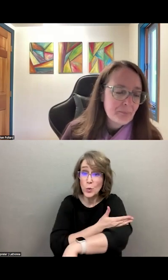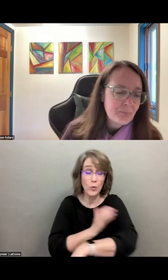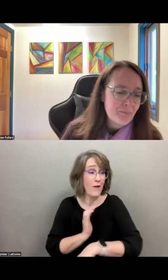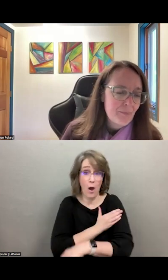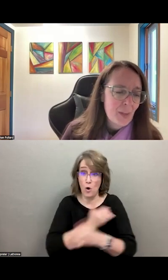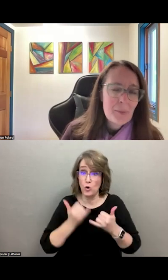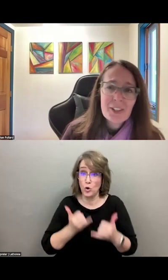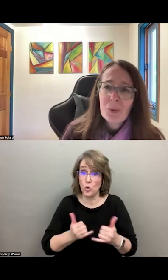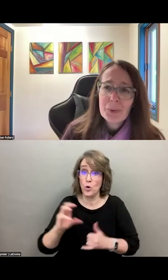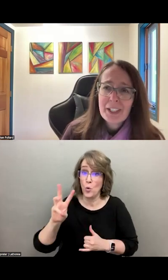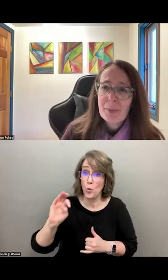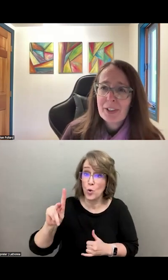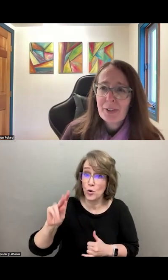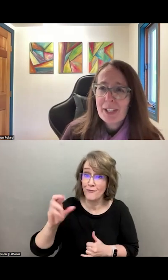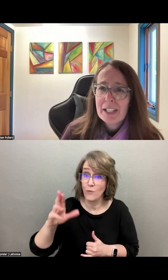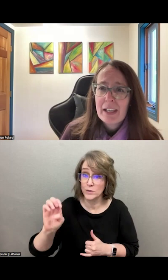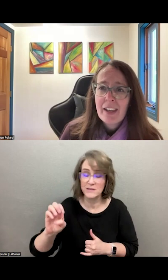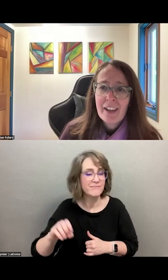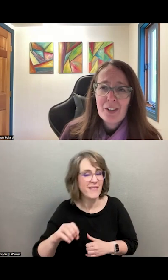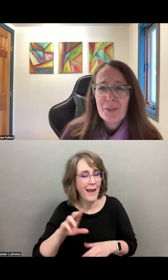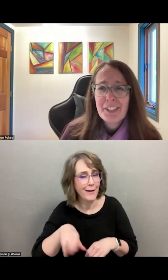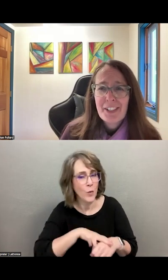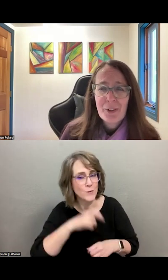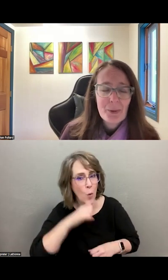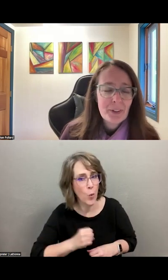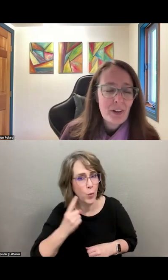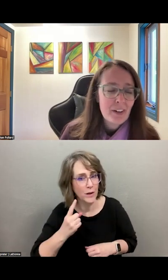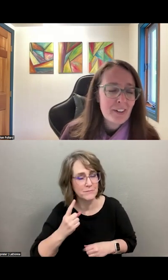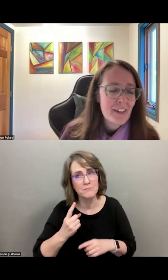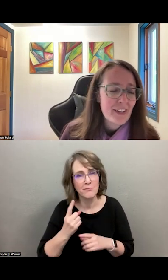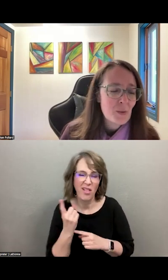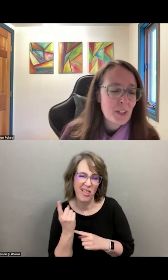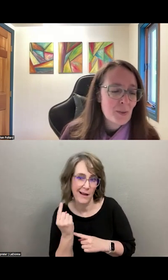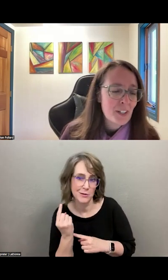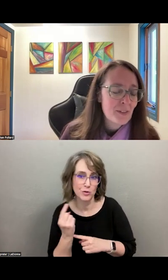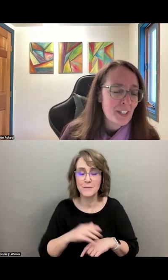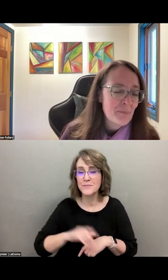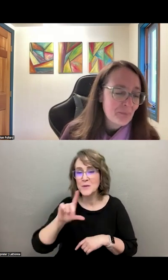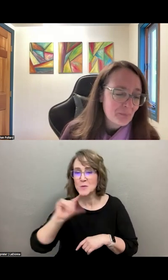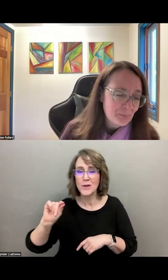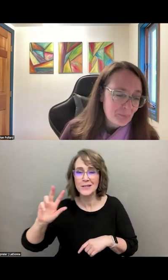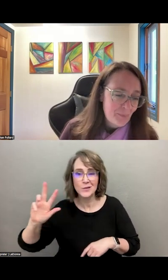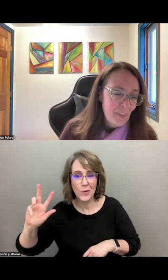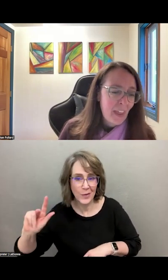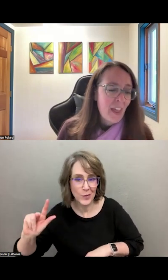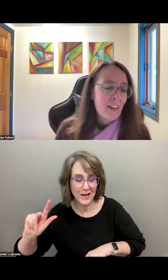coalition. Maybe an oldie, but a goodie, only a year old, our 2023